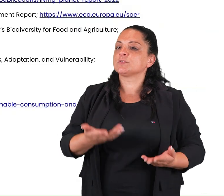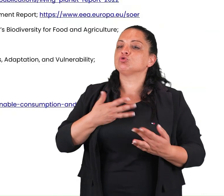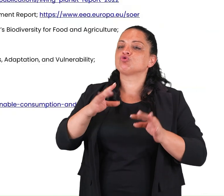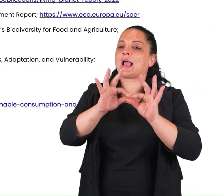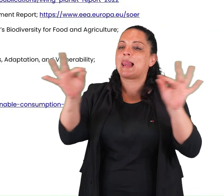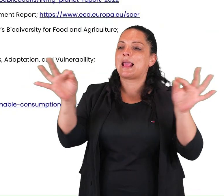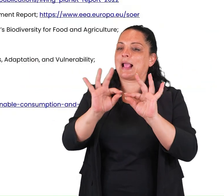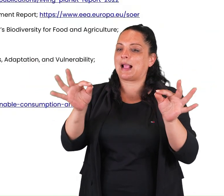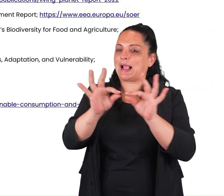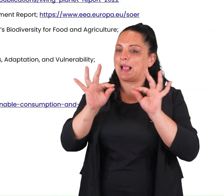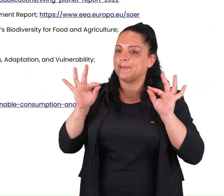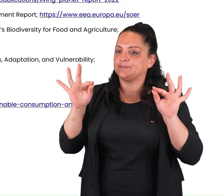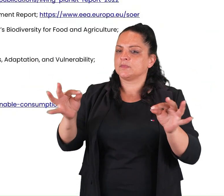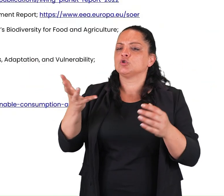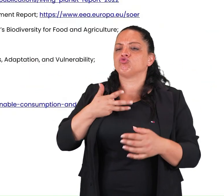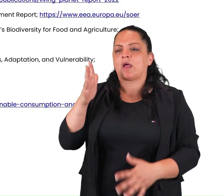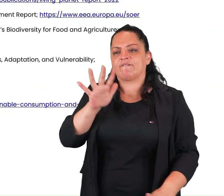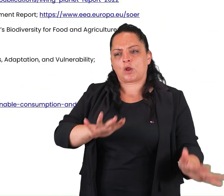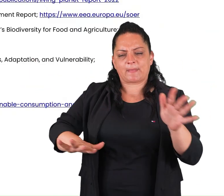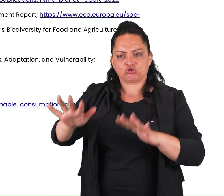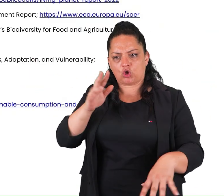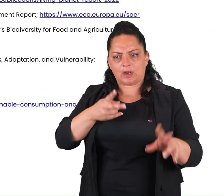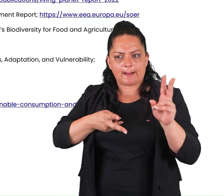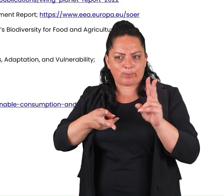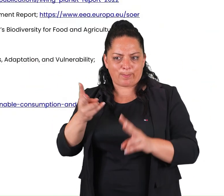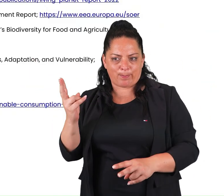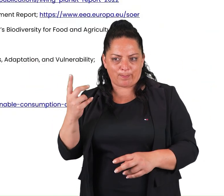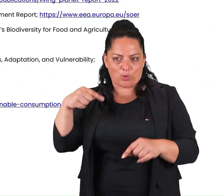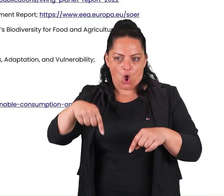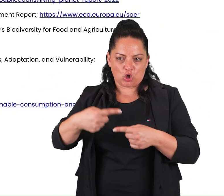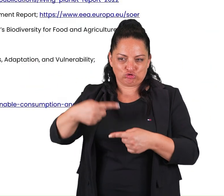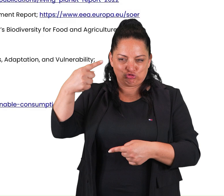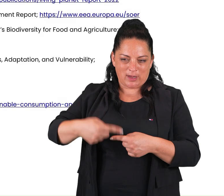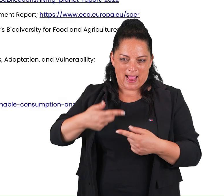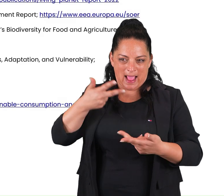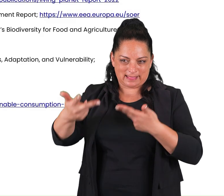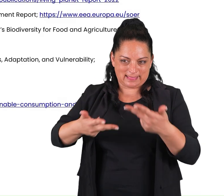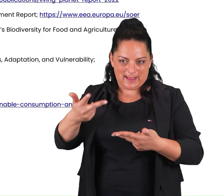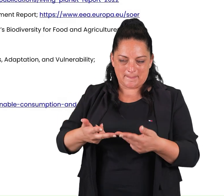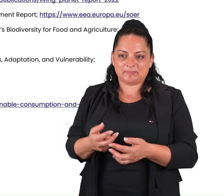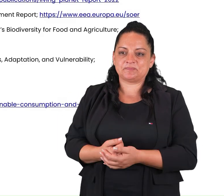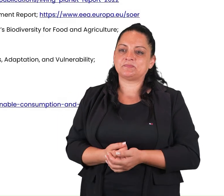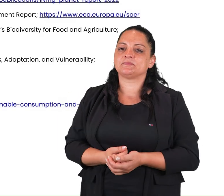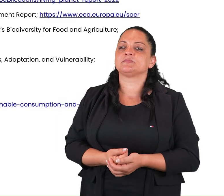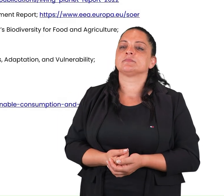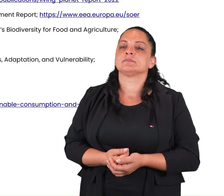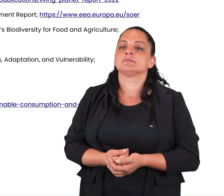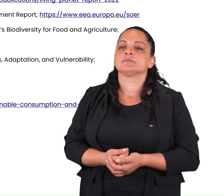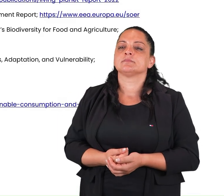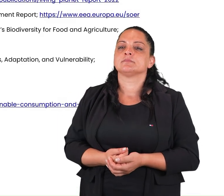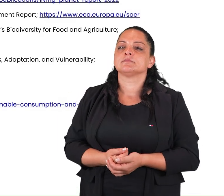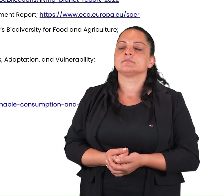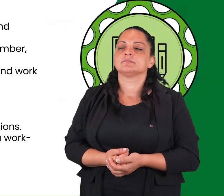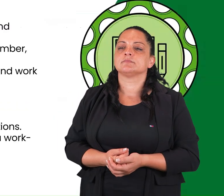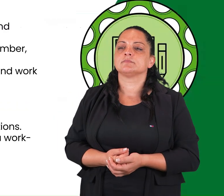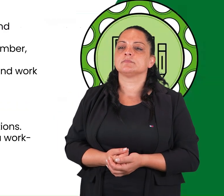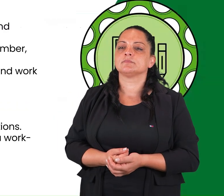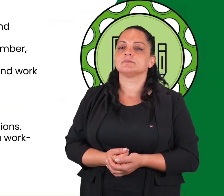Here is some links that you can find more about what we discussed today.